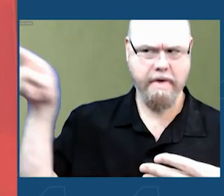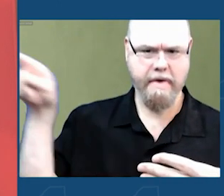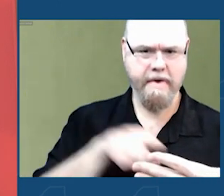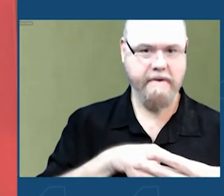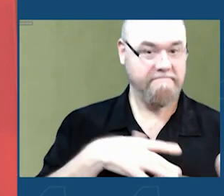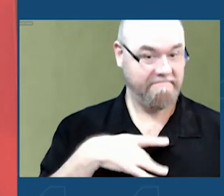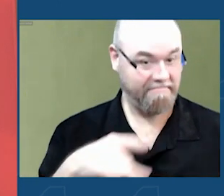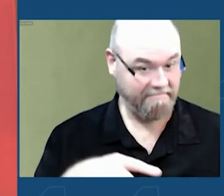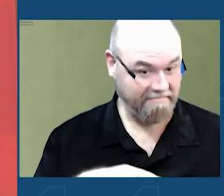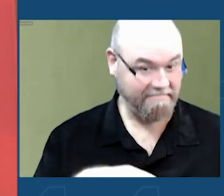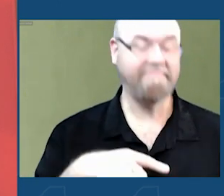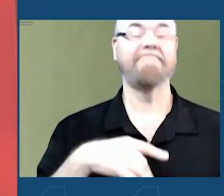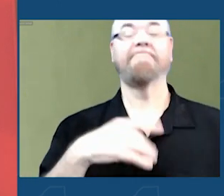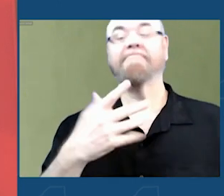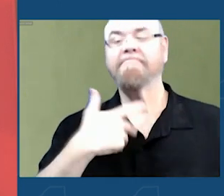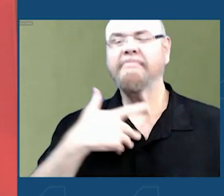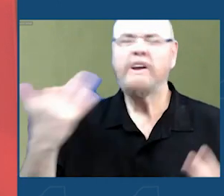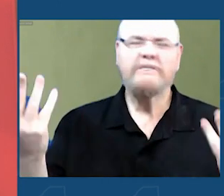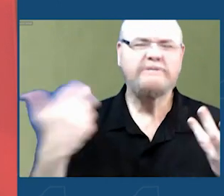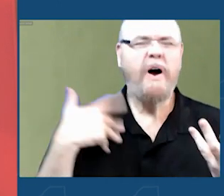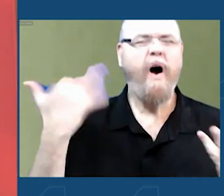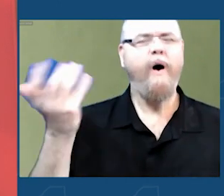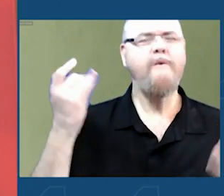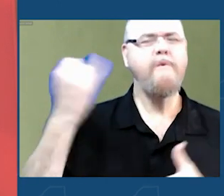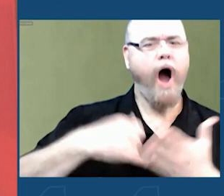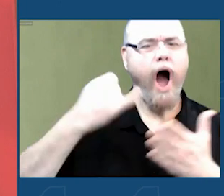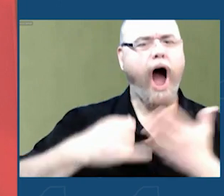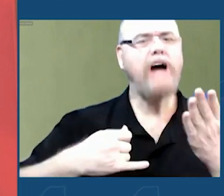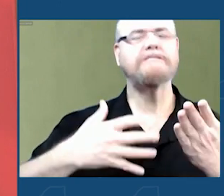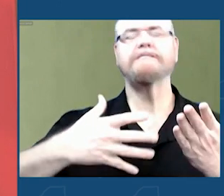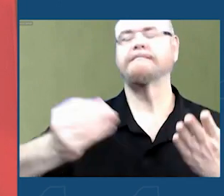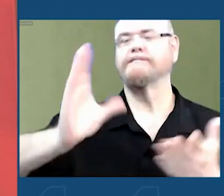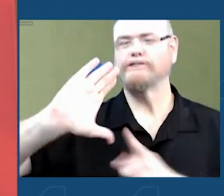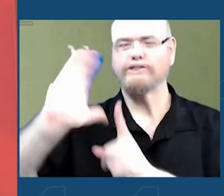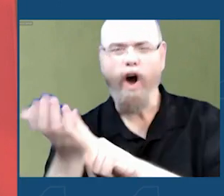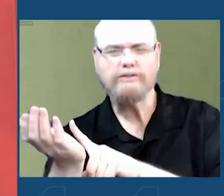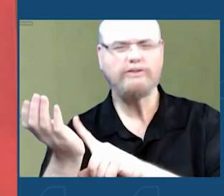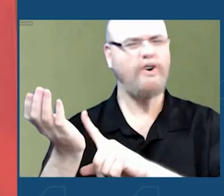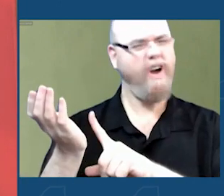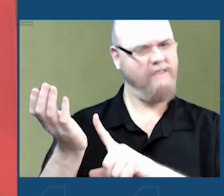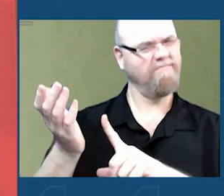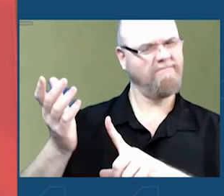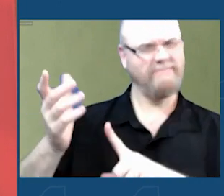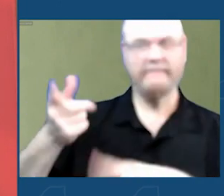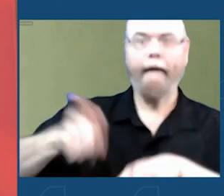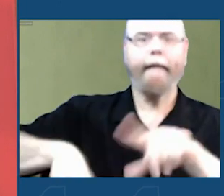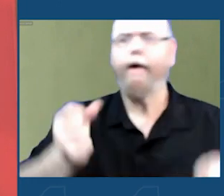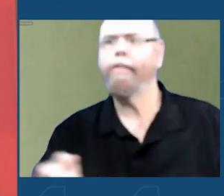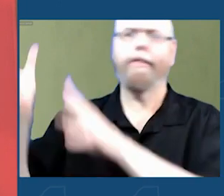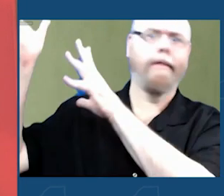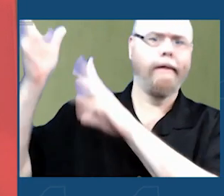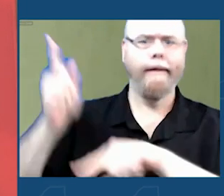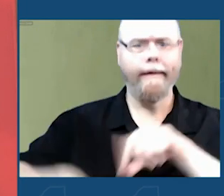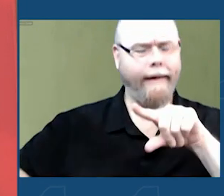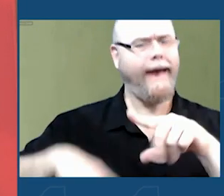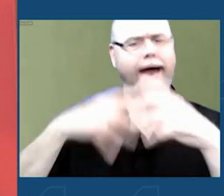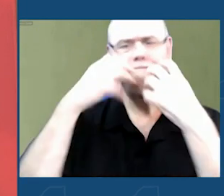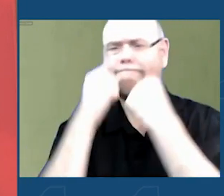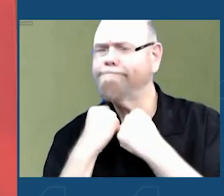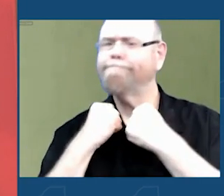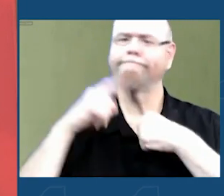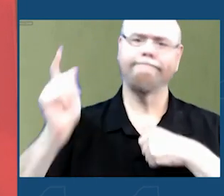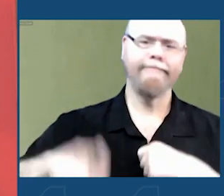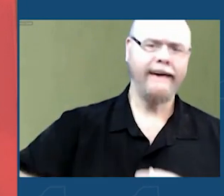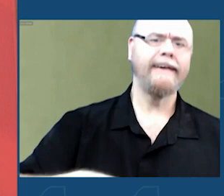culture remains indispensable as part of the New York story, and that's what this commitment is all about. And I will always make sure we do that. And to